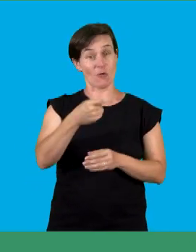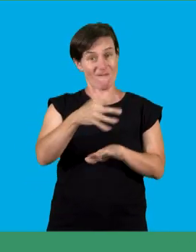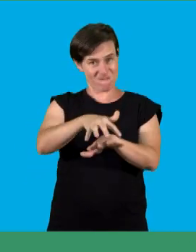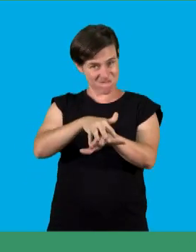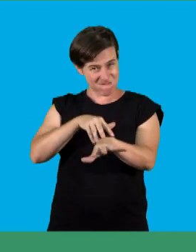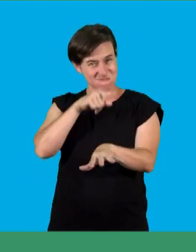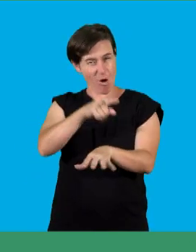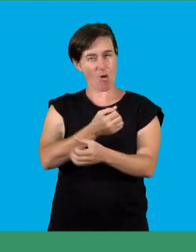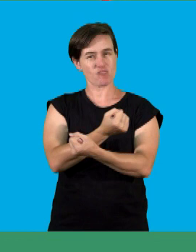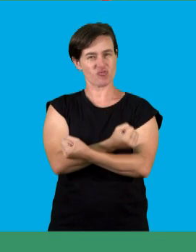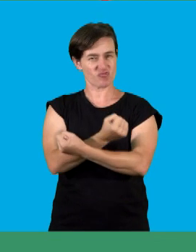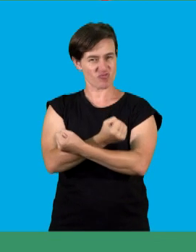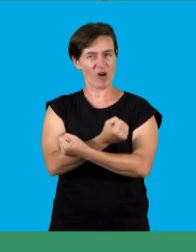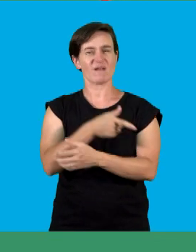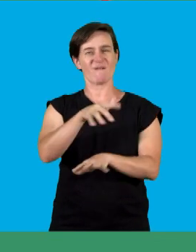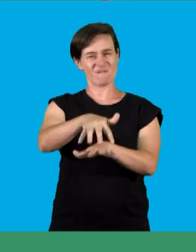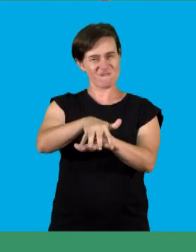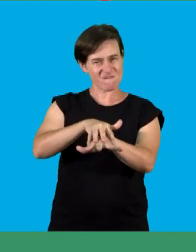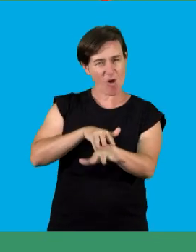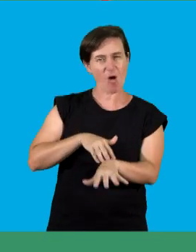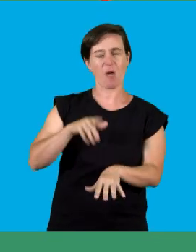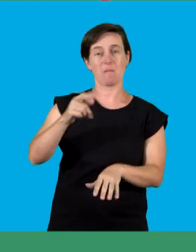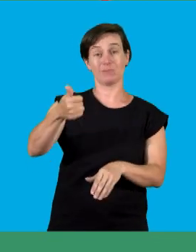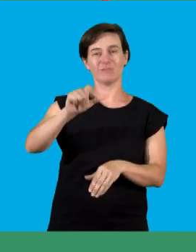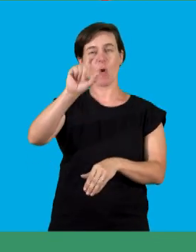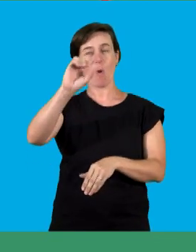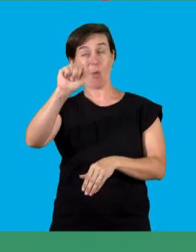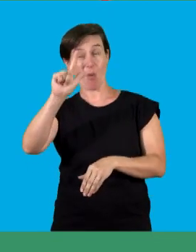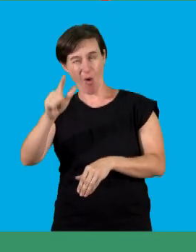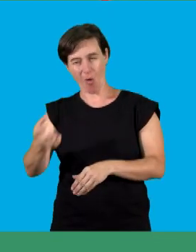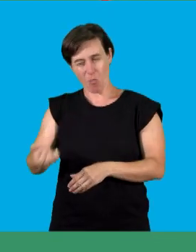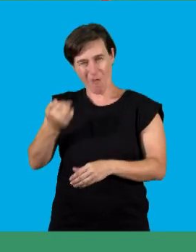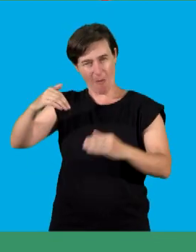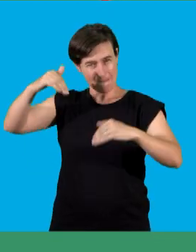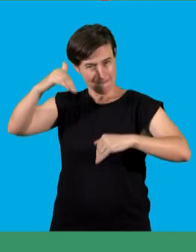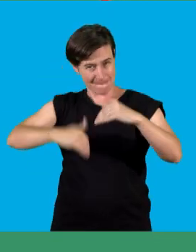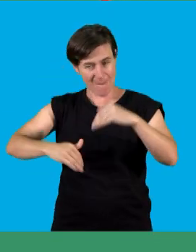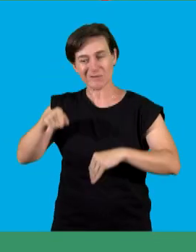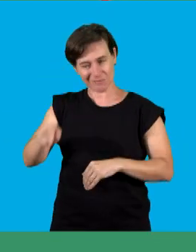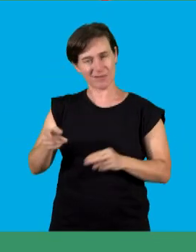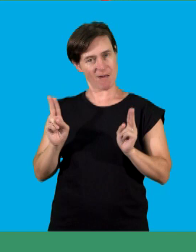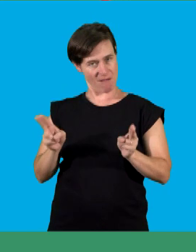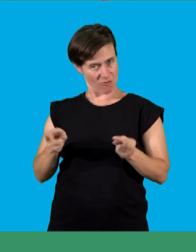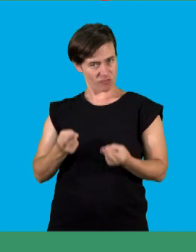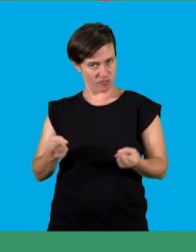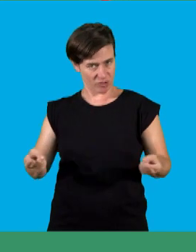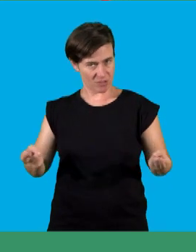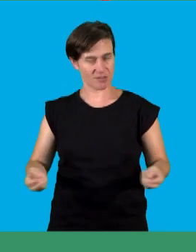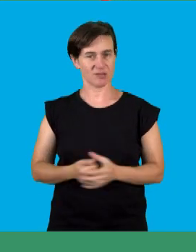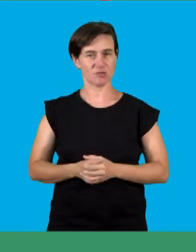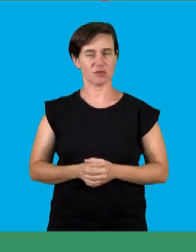farming. We have coal. Coal is extracted from the raw, from the natural resource. It's a natural resource which